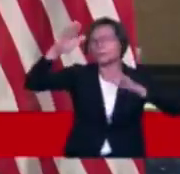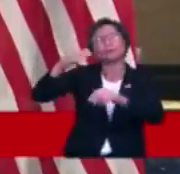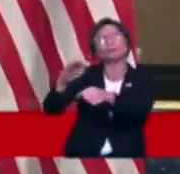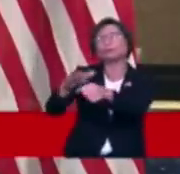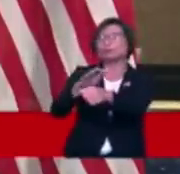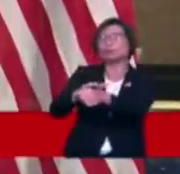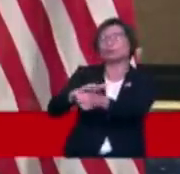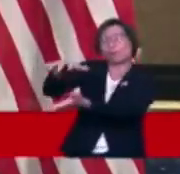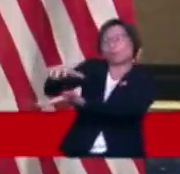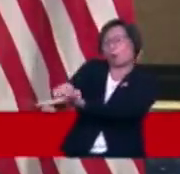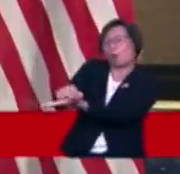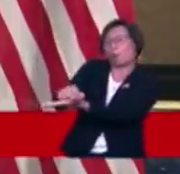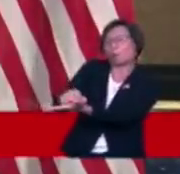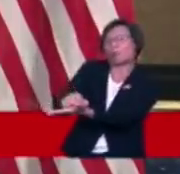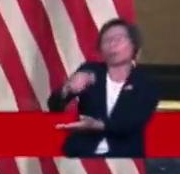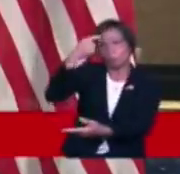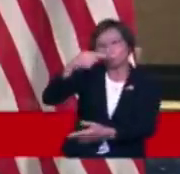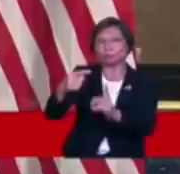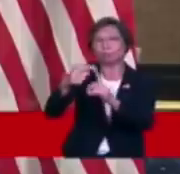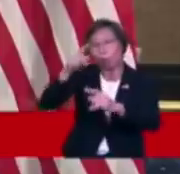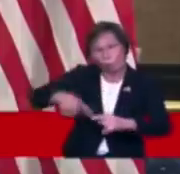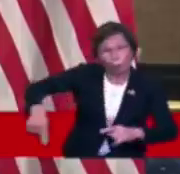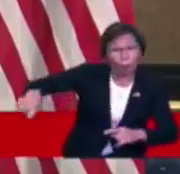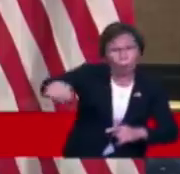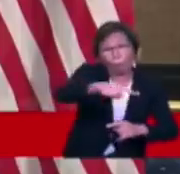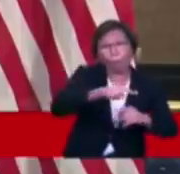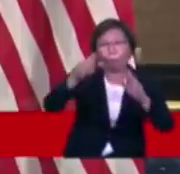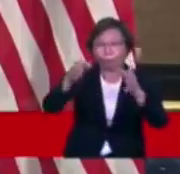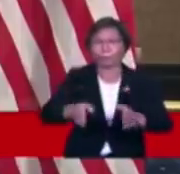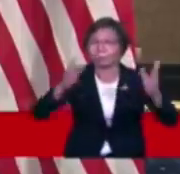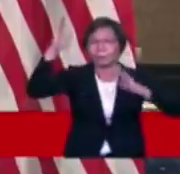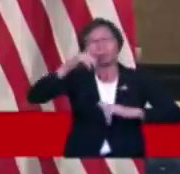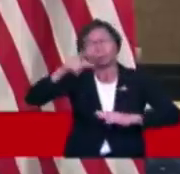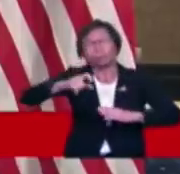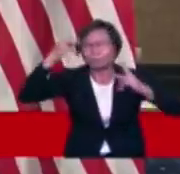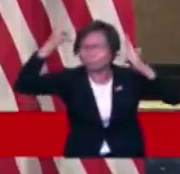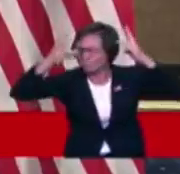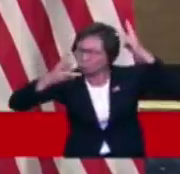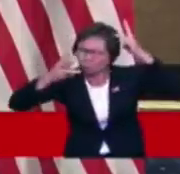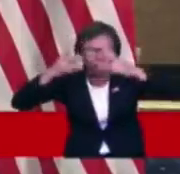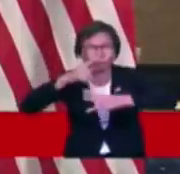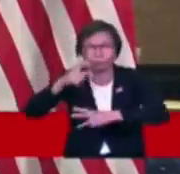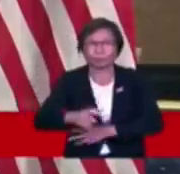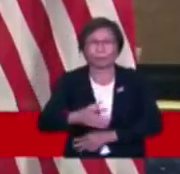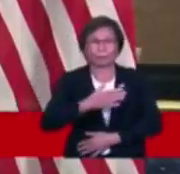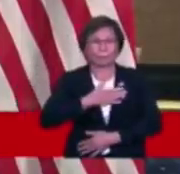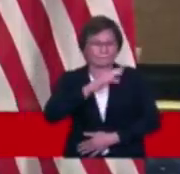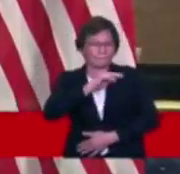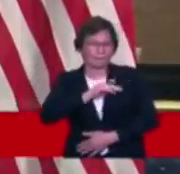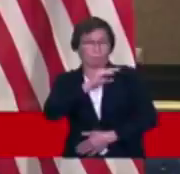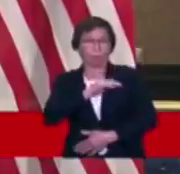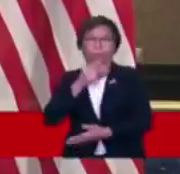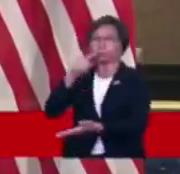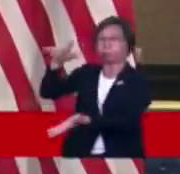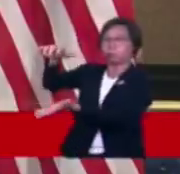Malaysia. To all my fellow Malaysians, you don't have to worry. My cabinet has ordered more